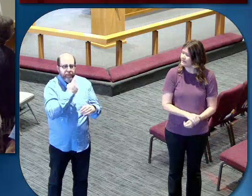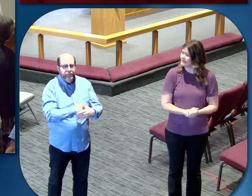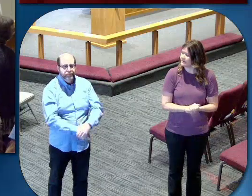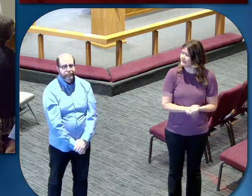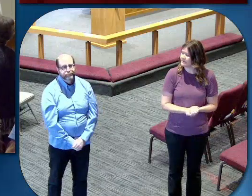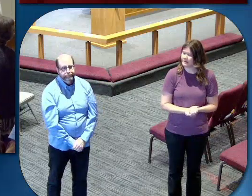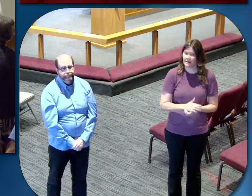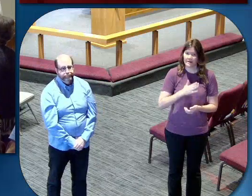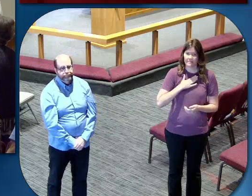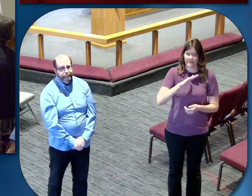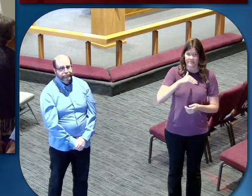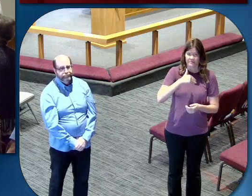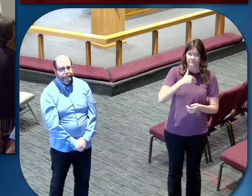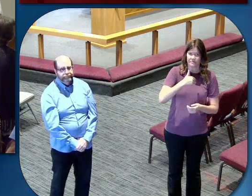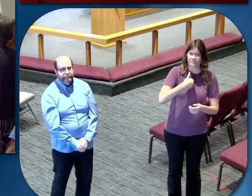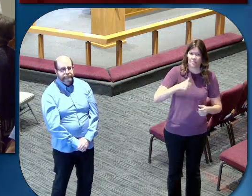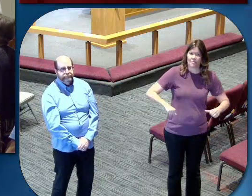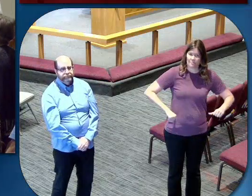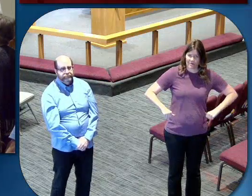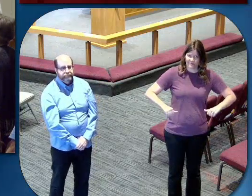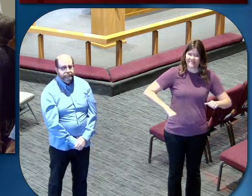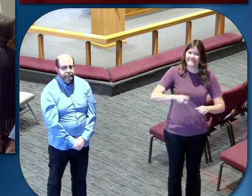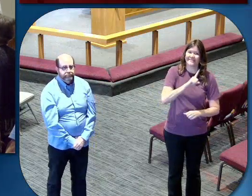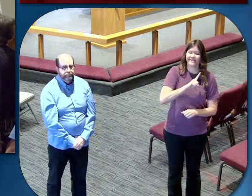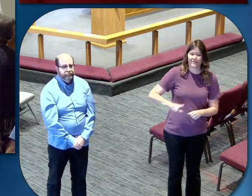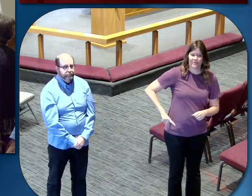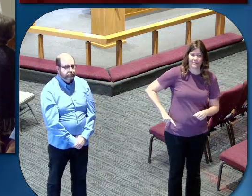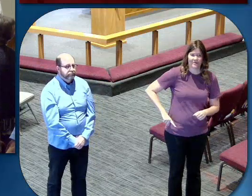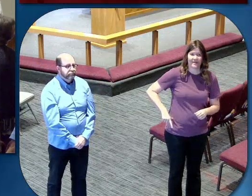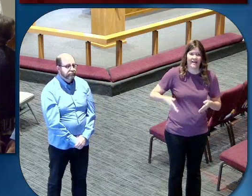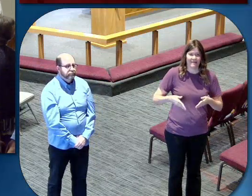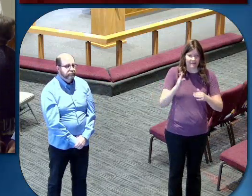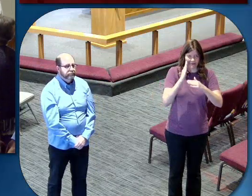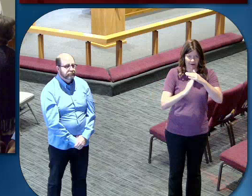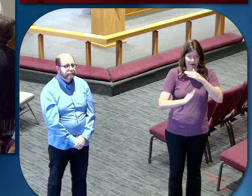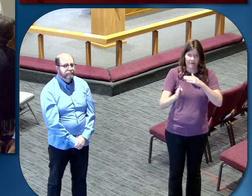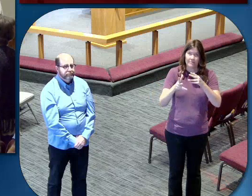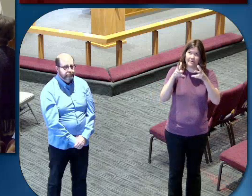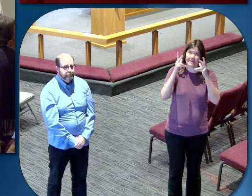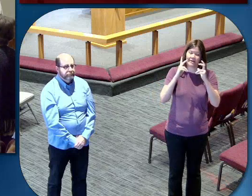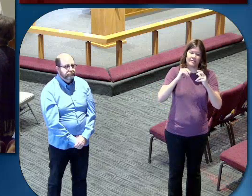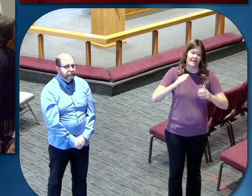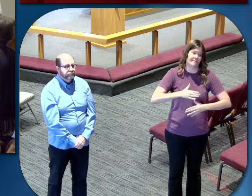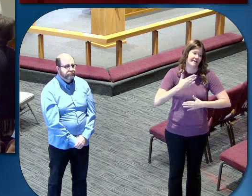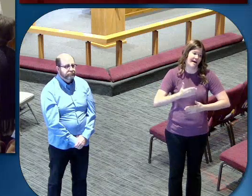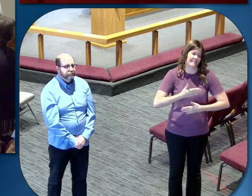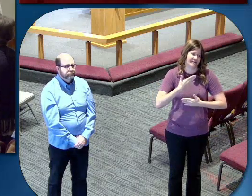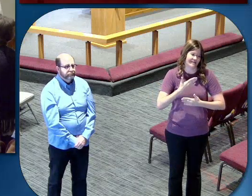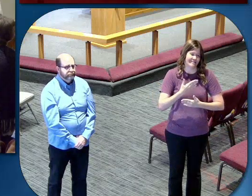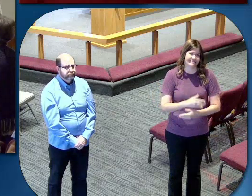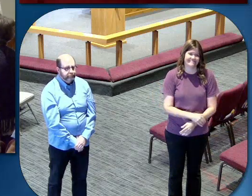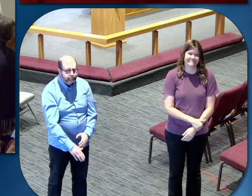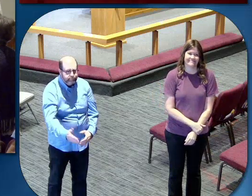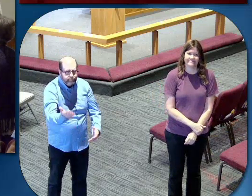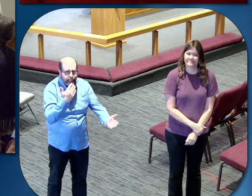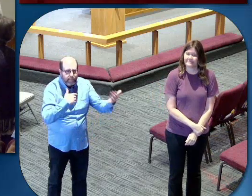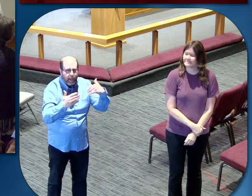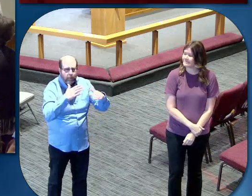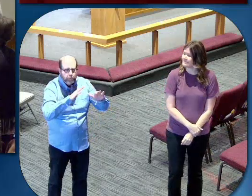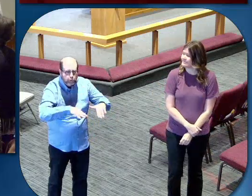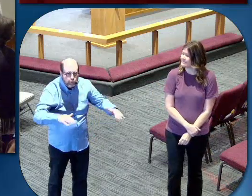My soul makes its boast in the Lord. Let the humble hear and be glad. Humble